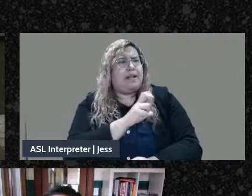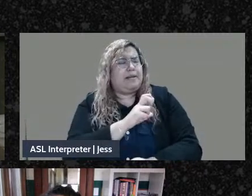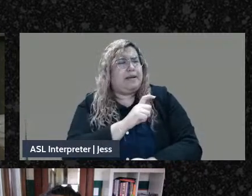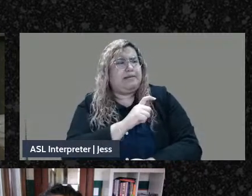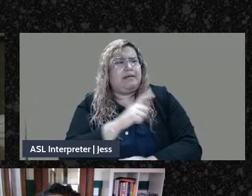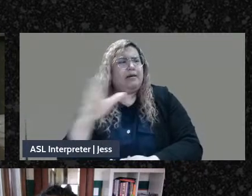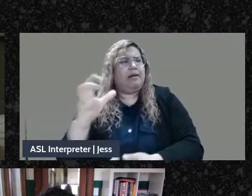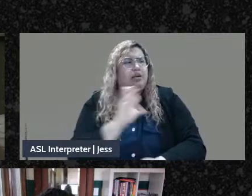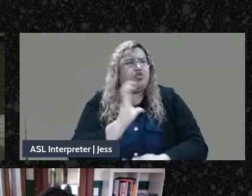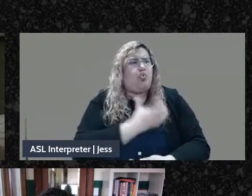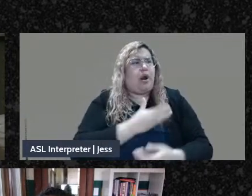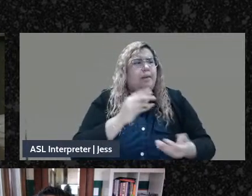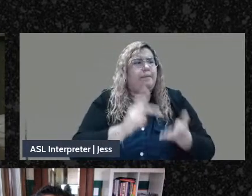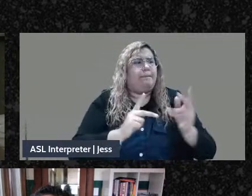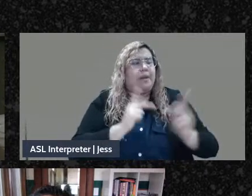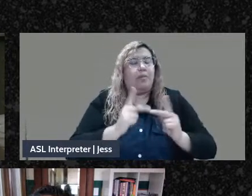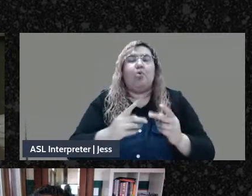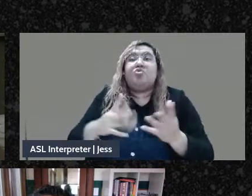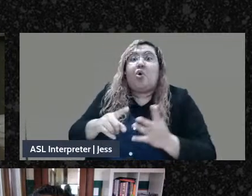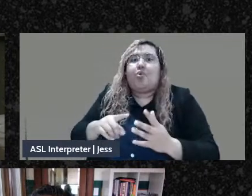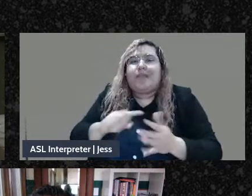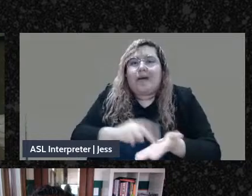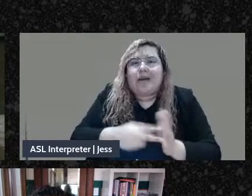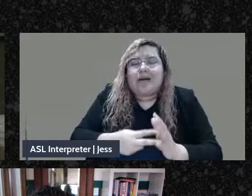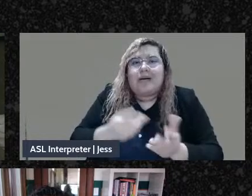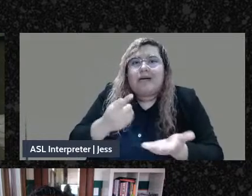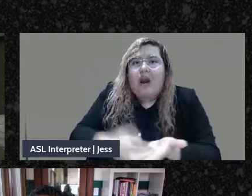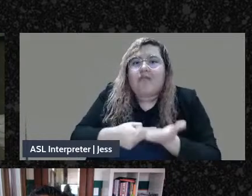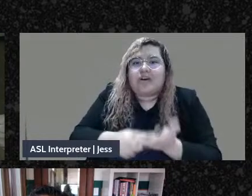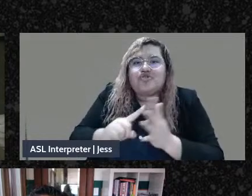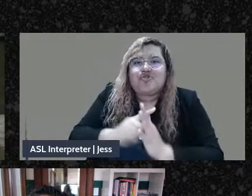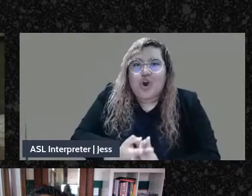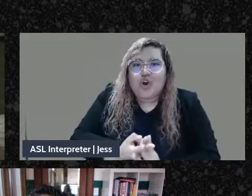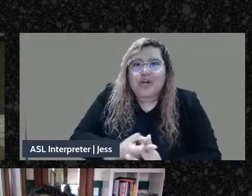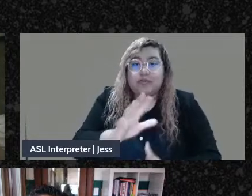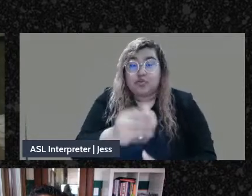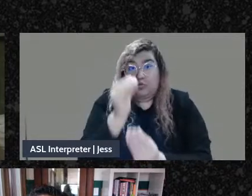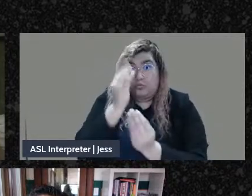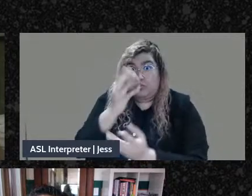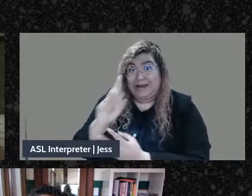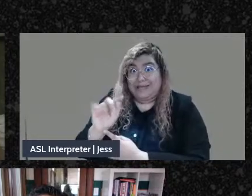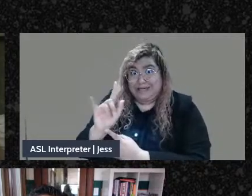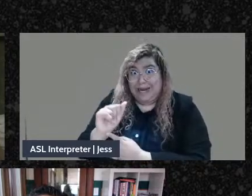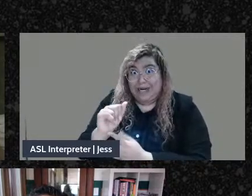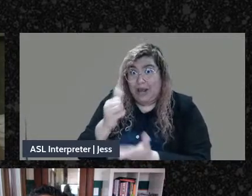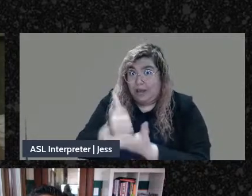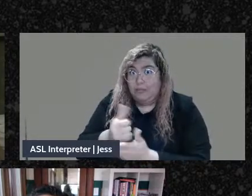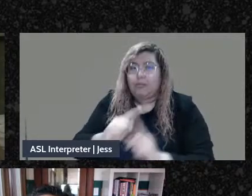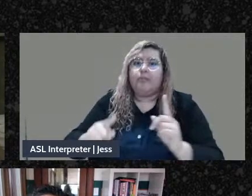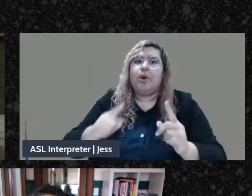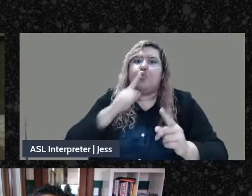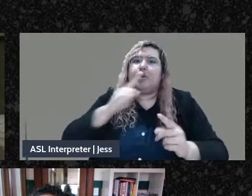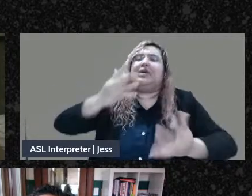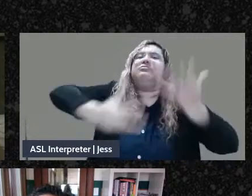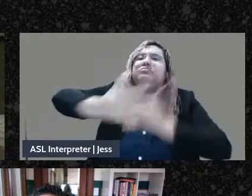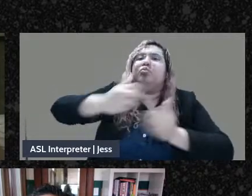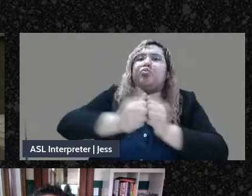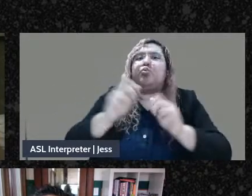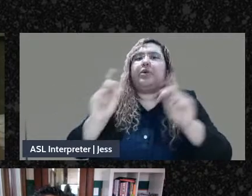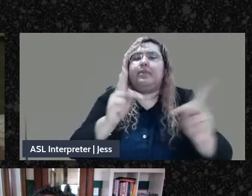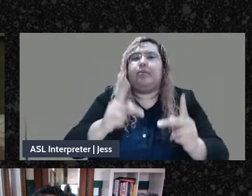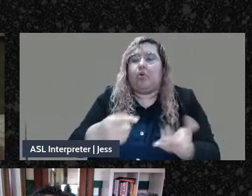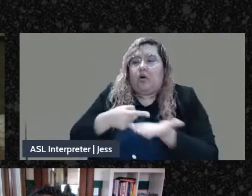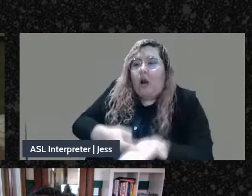we're having more conversations. And I think the data helps, but it's actually just spending time with people, to be in conversation that is moving people.